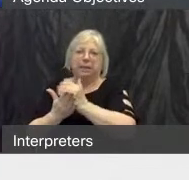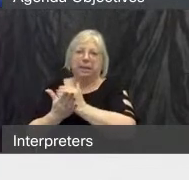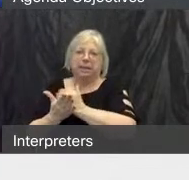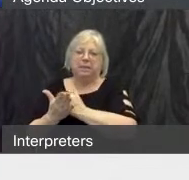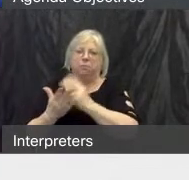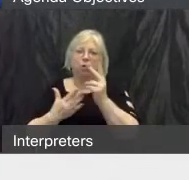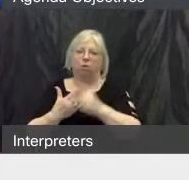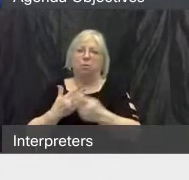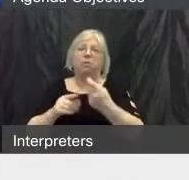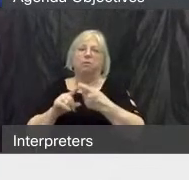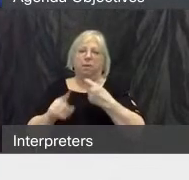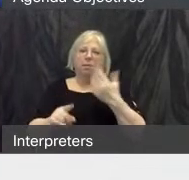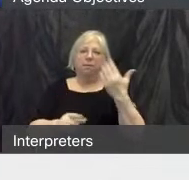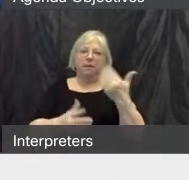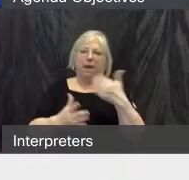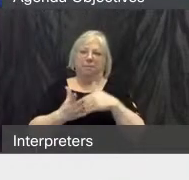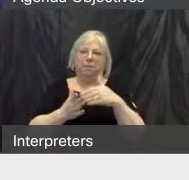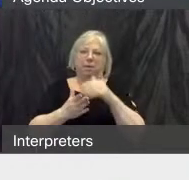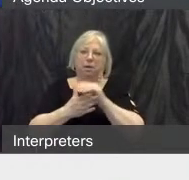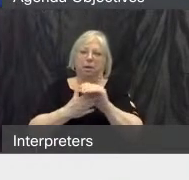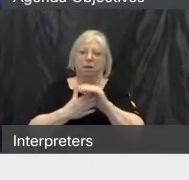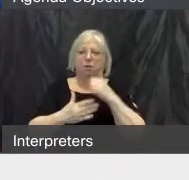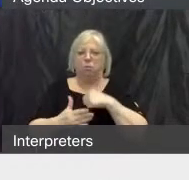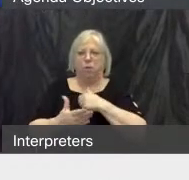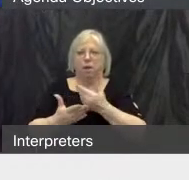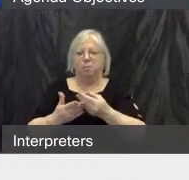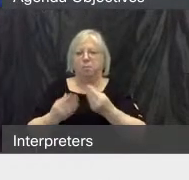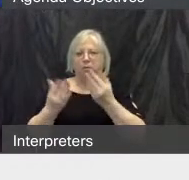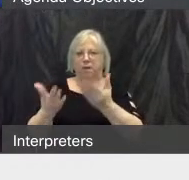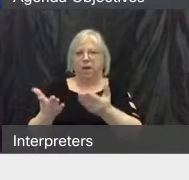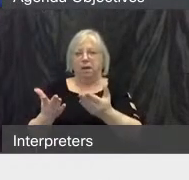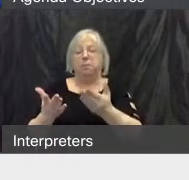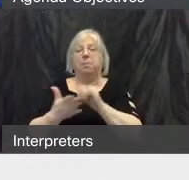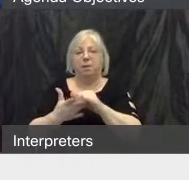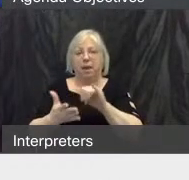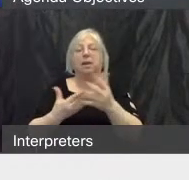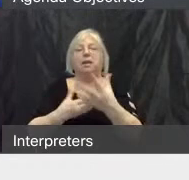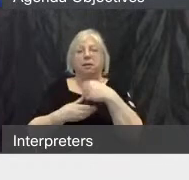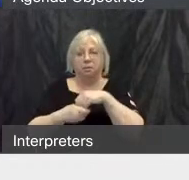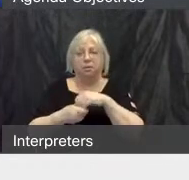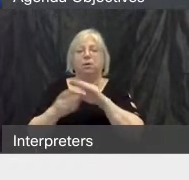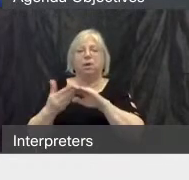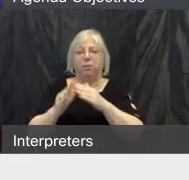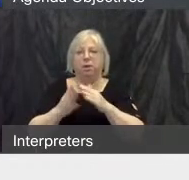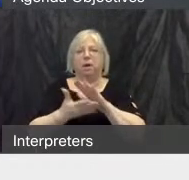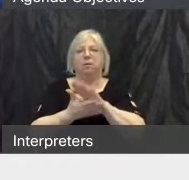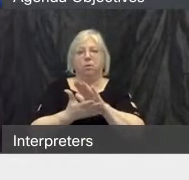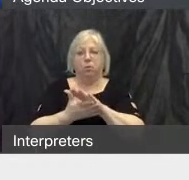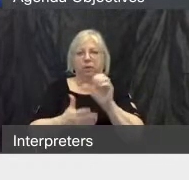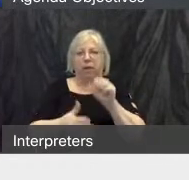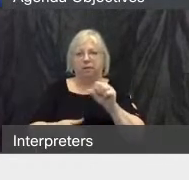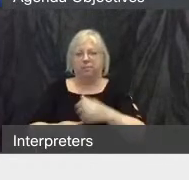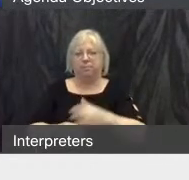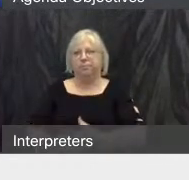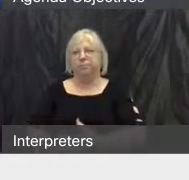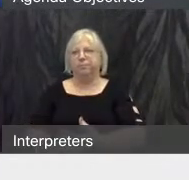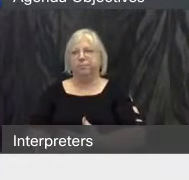million allocation that we provide. But it does include the community schools. Thank you.